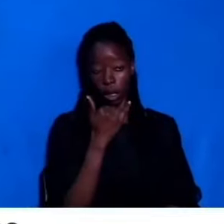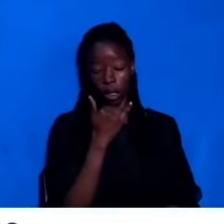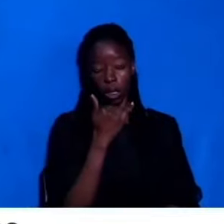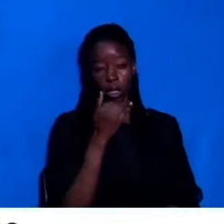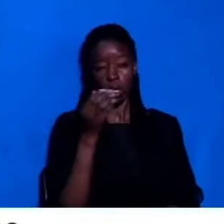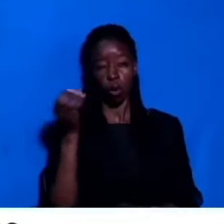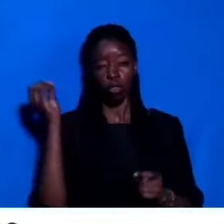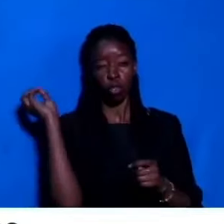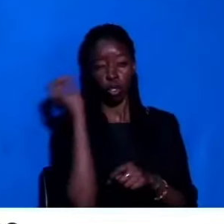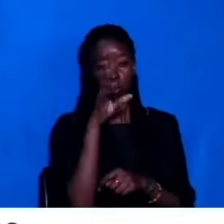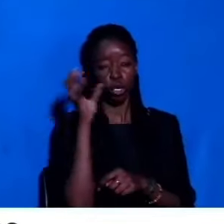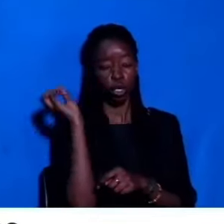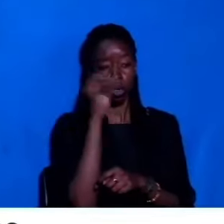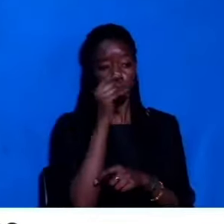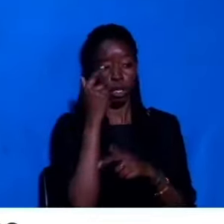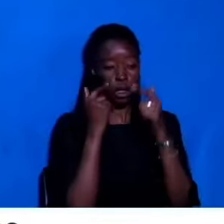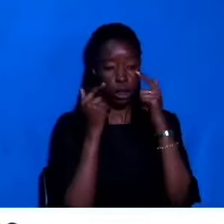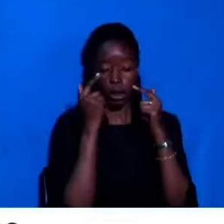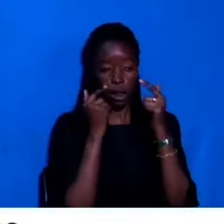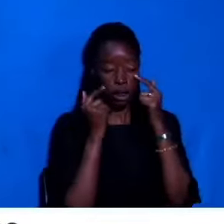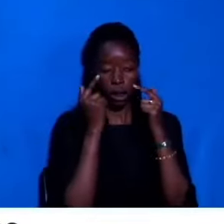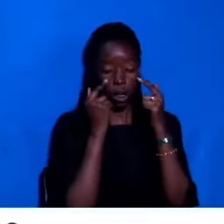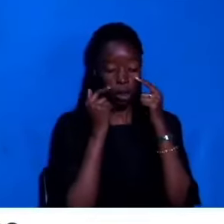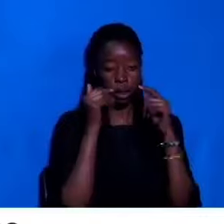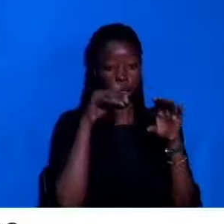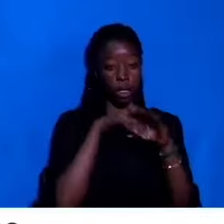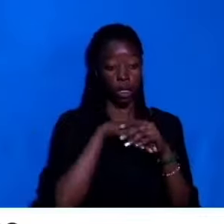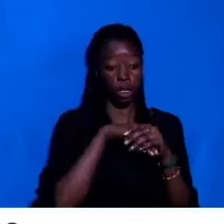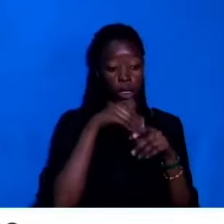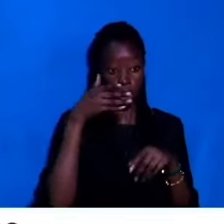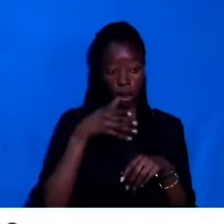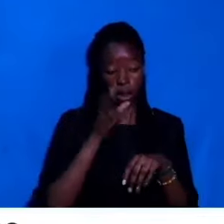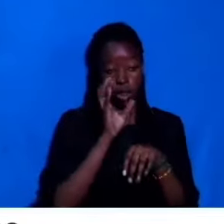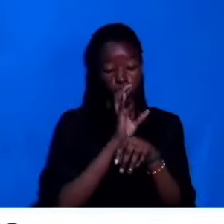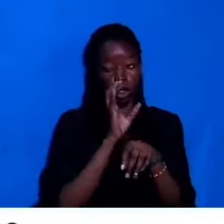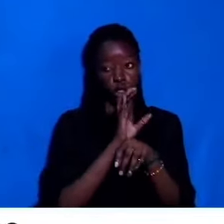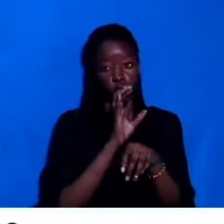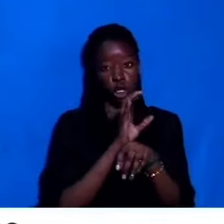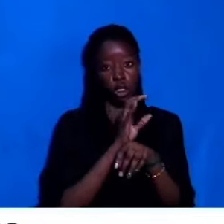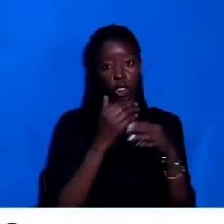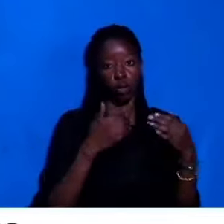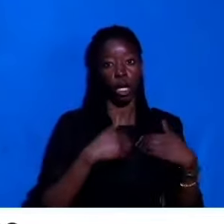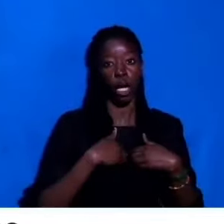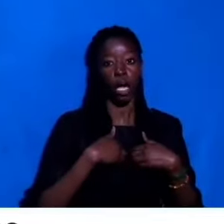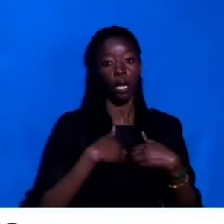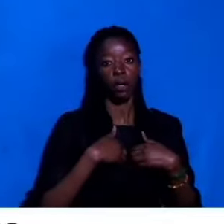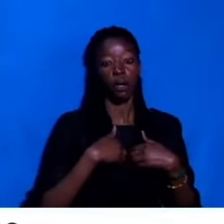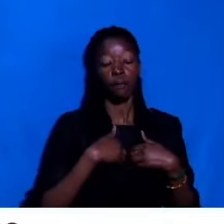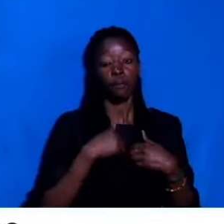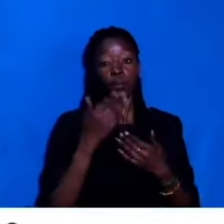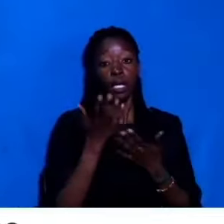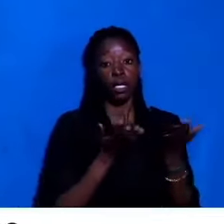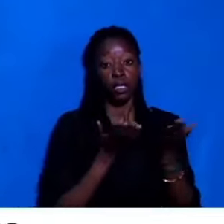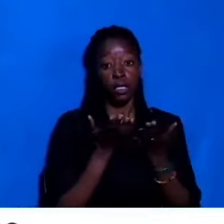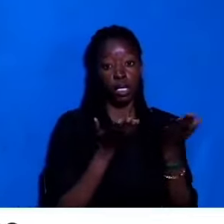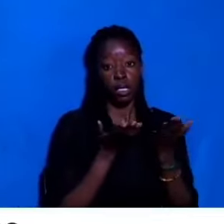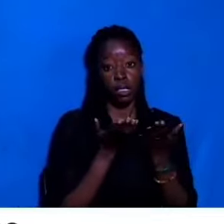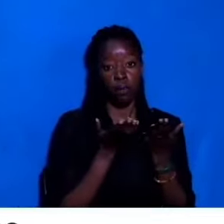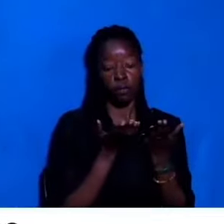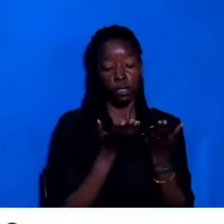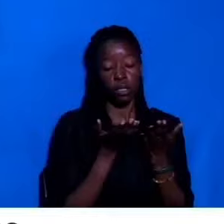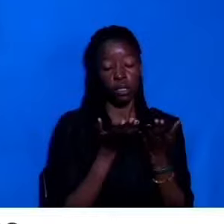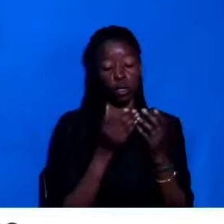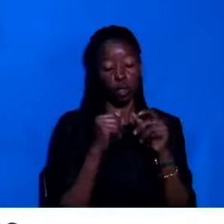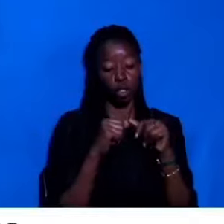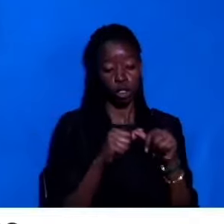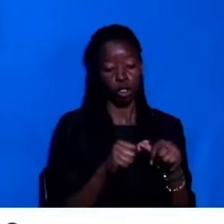compound, we had services going on, and especially at that time, we had a funeral service going on. And we are pleading with police officers not